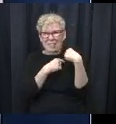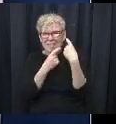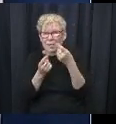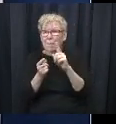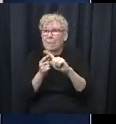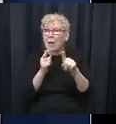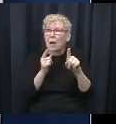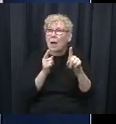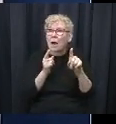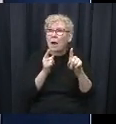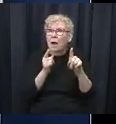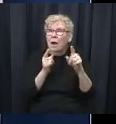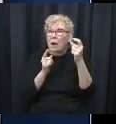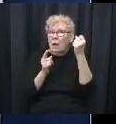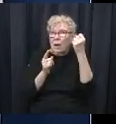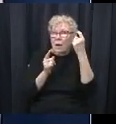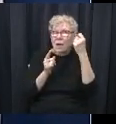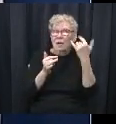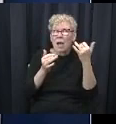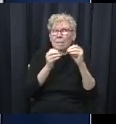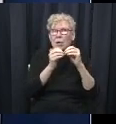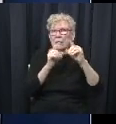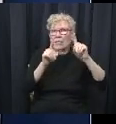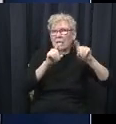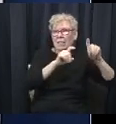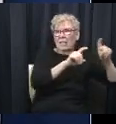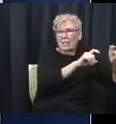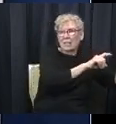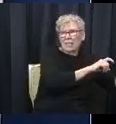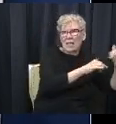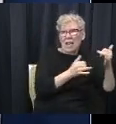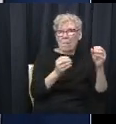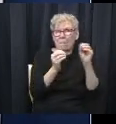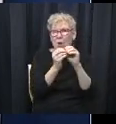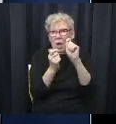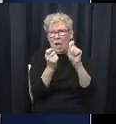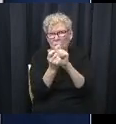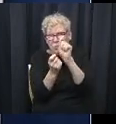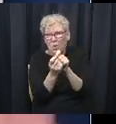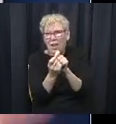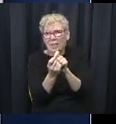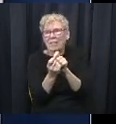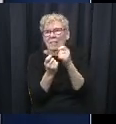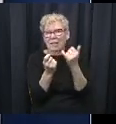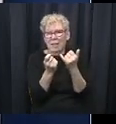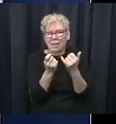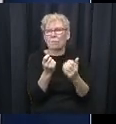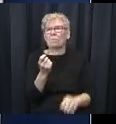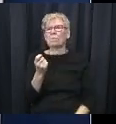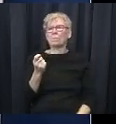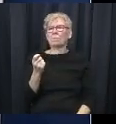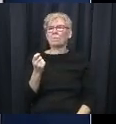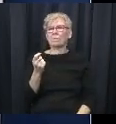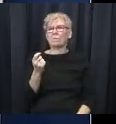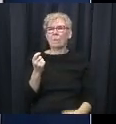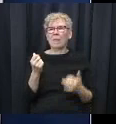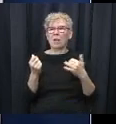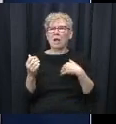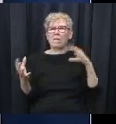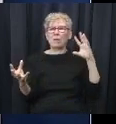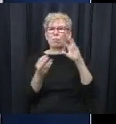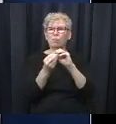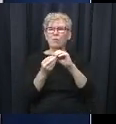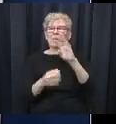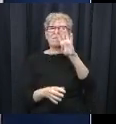over 40,000 tests in some time, 41,091 tests. So when we see a number like 1,863,